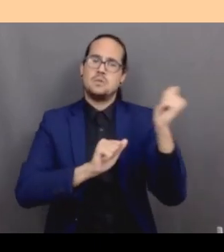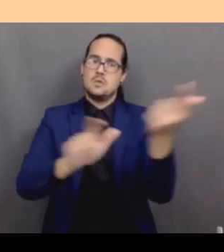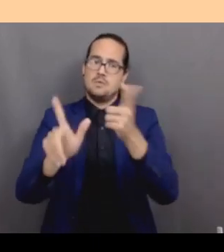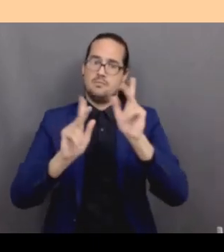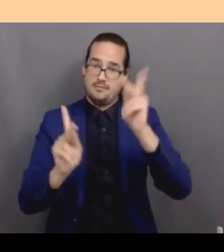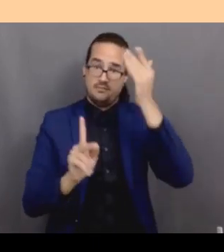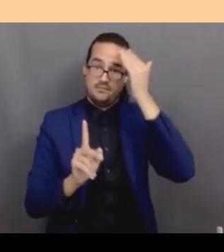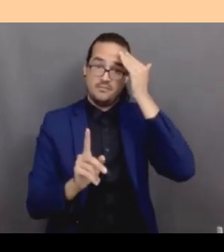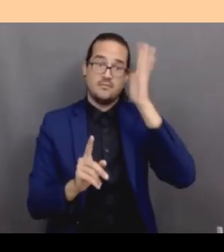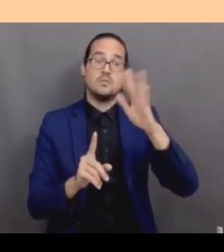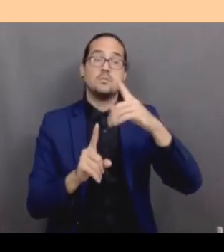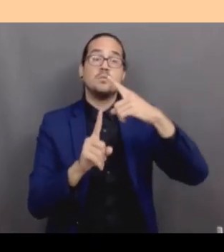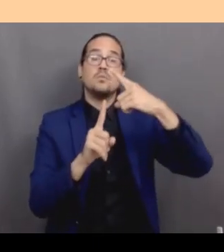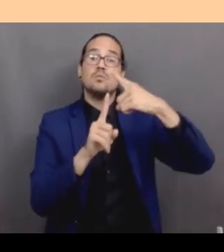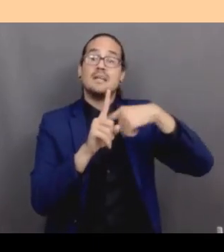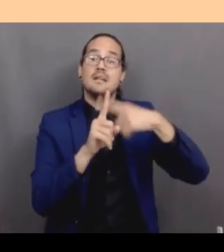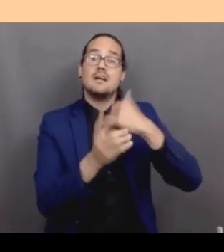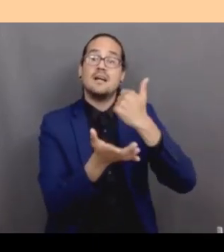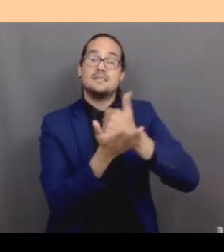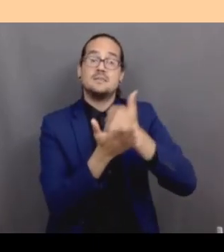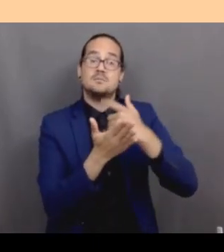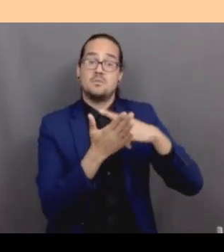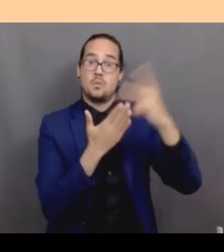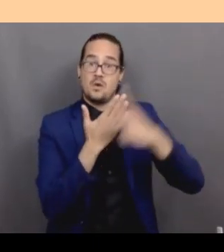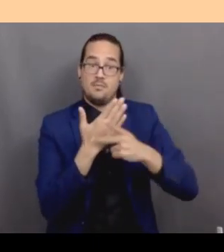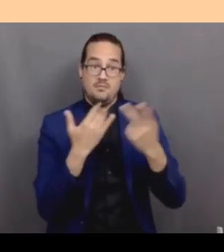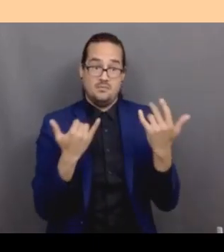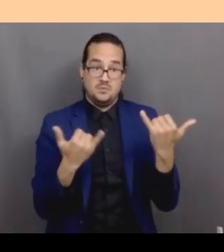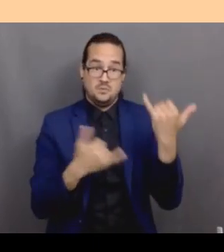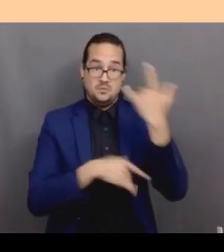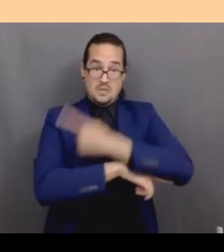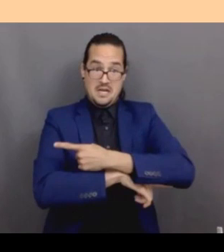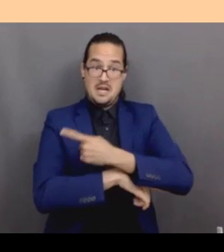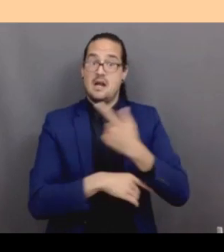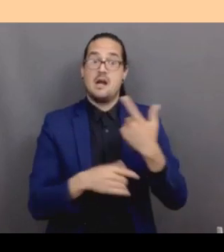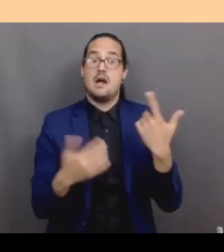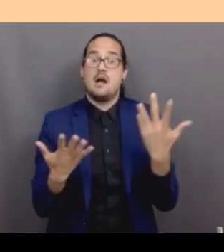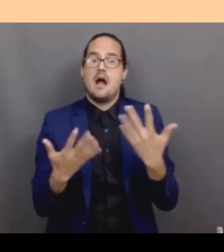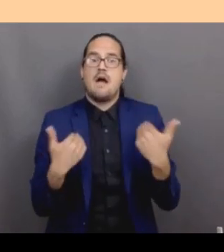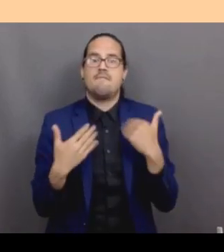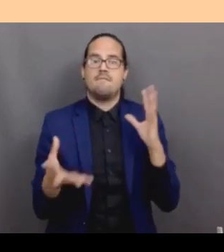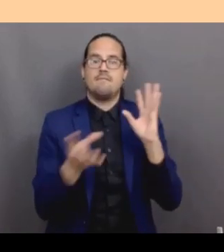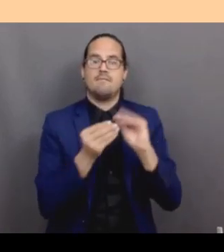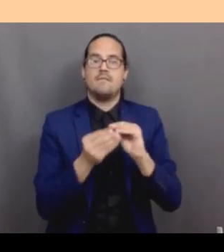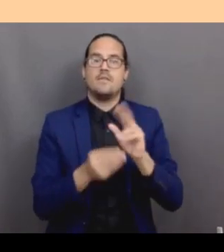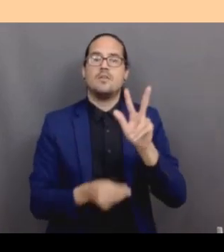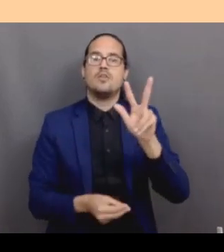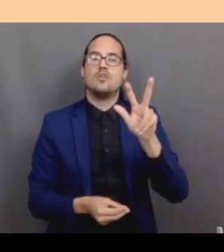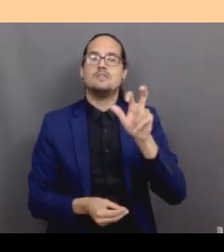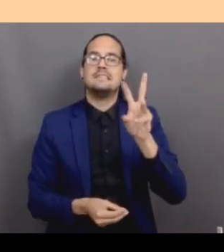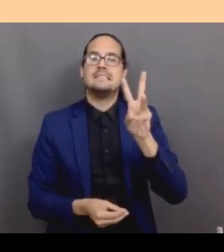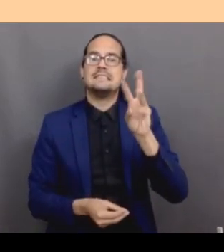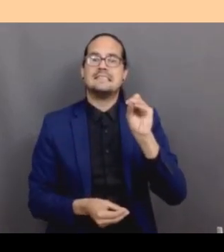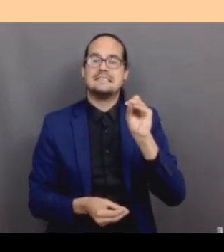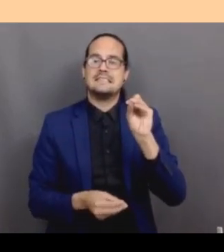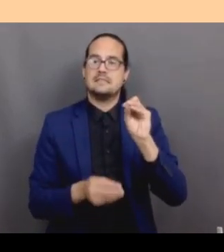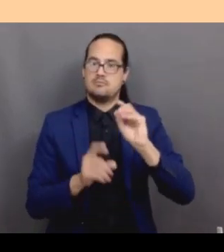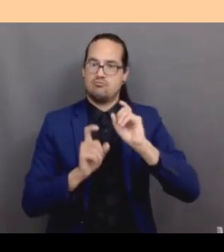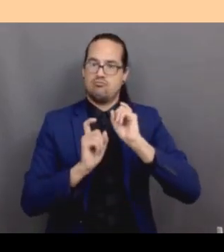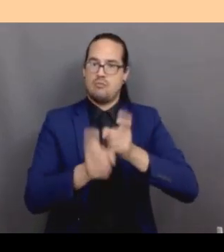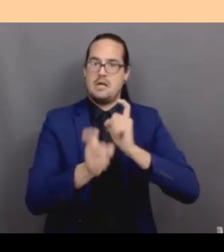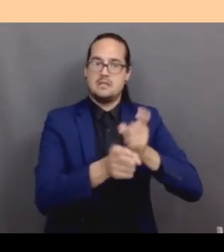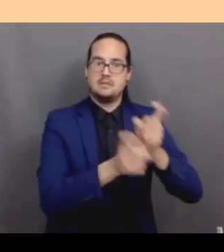of today has had 360 grants issued, and an additional 348 grants are